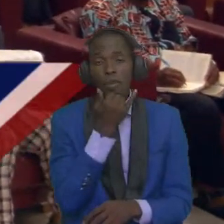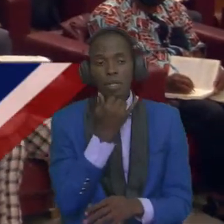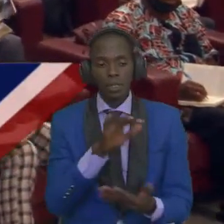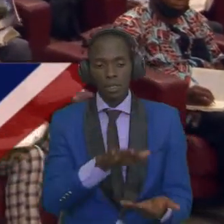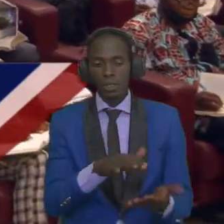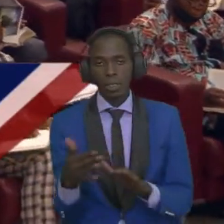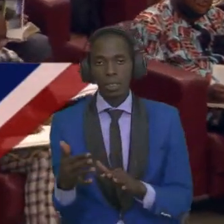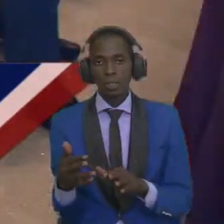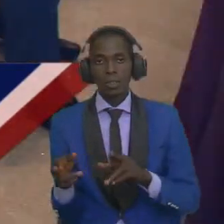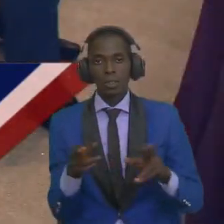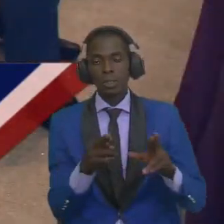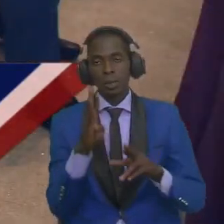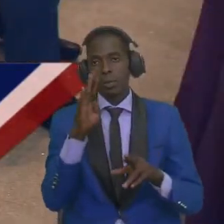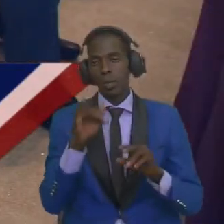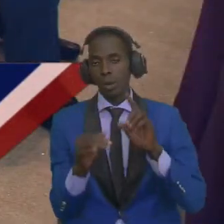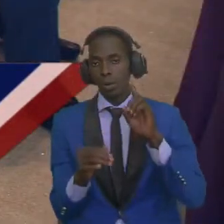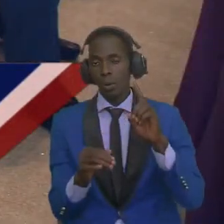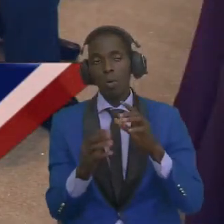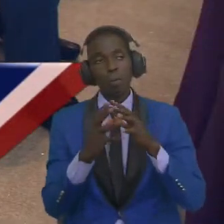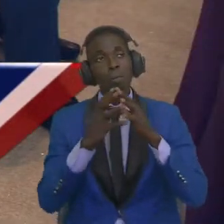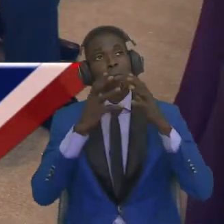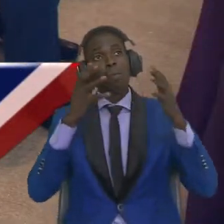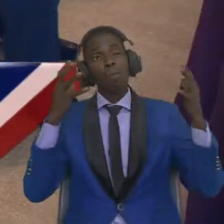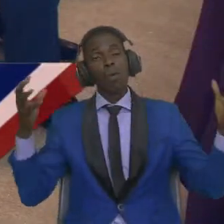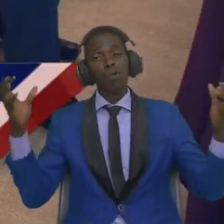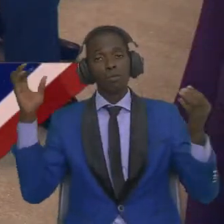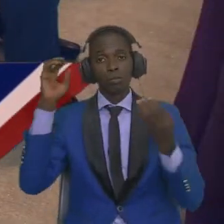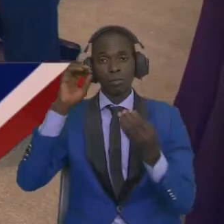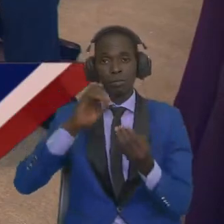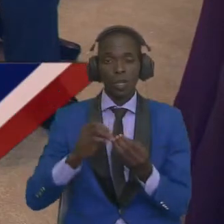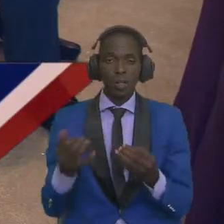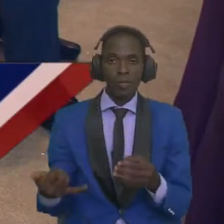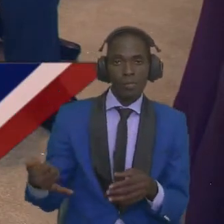by one, much more